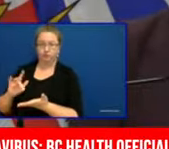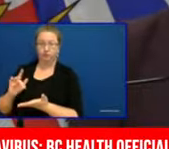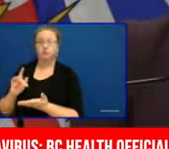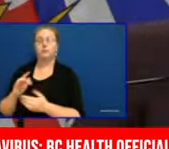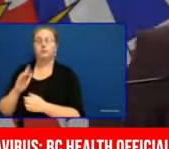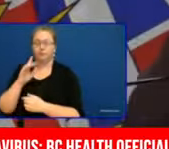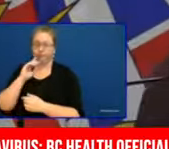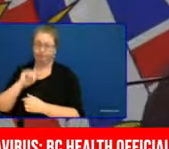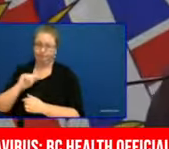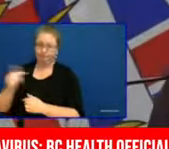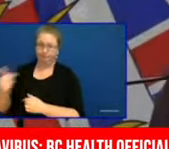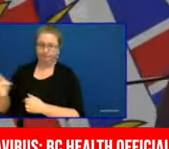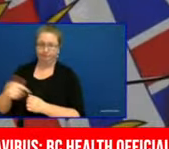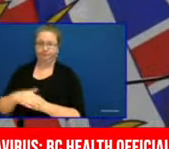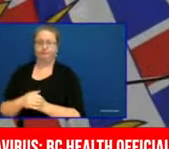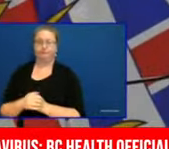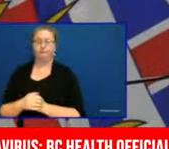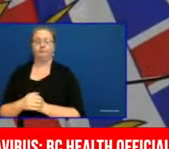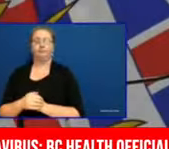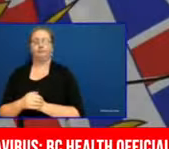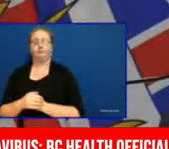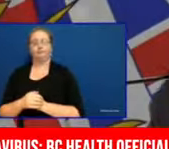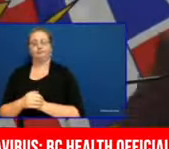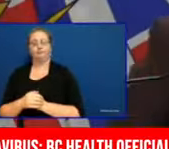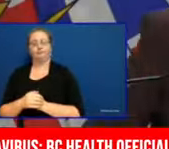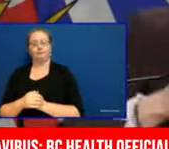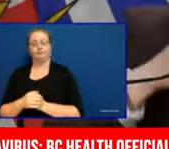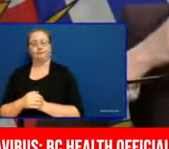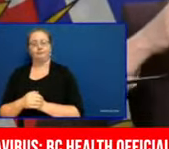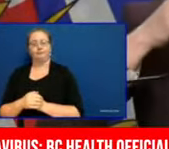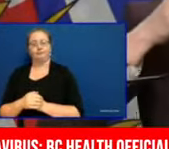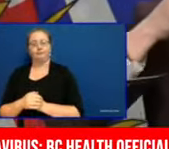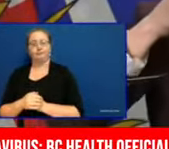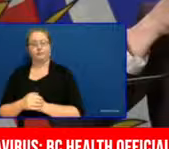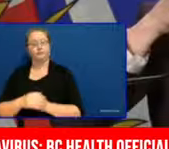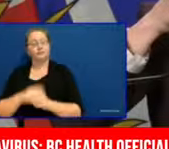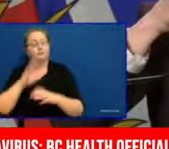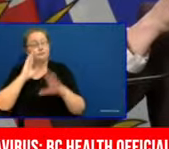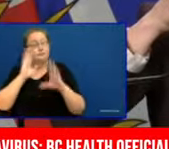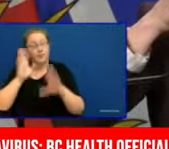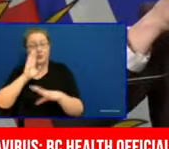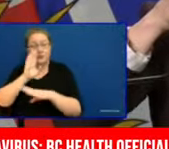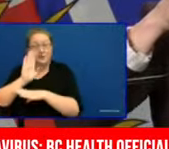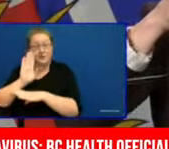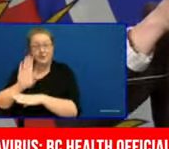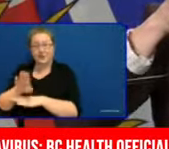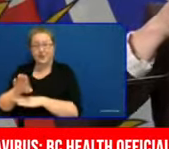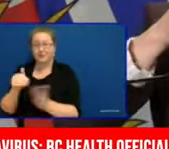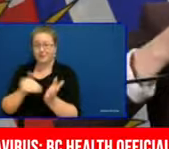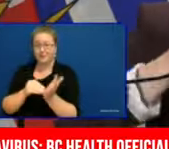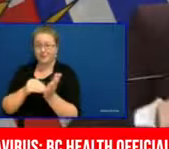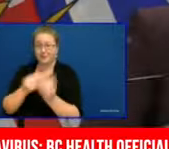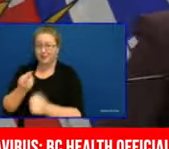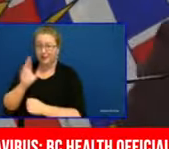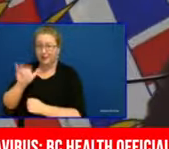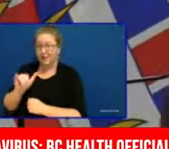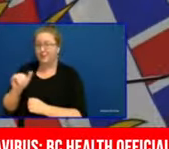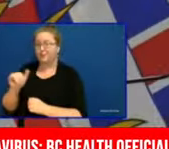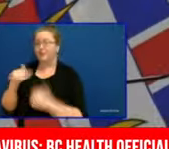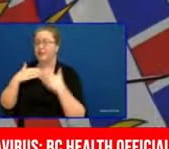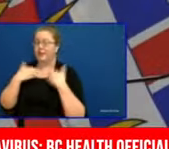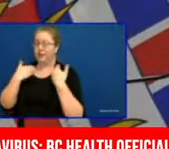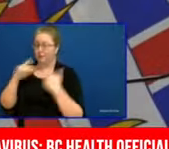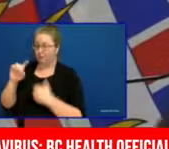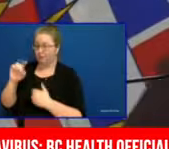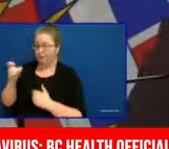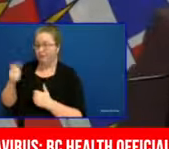be audible until your name is called. First question this afternoon is from Bon Palmer, Vancouver Sun. Good afternoon, Dr.